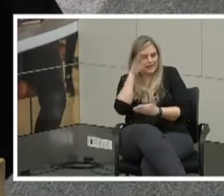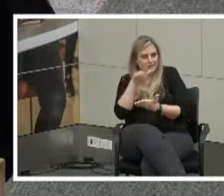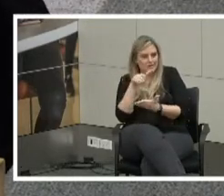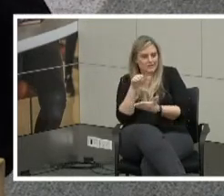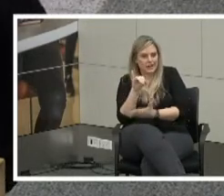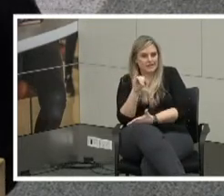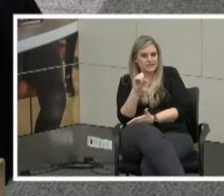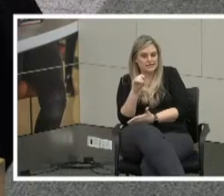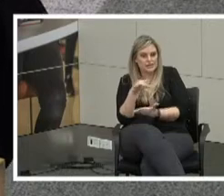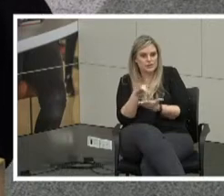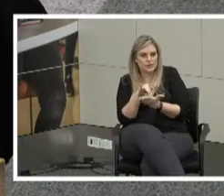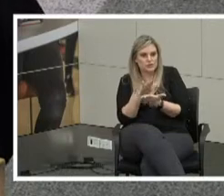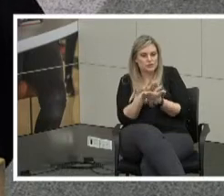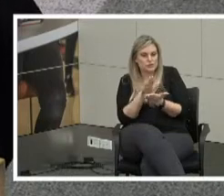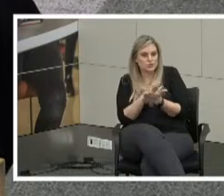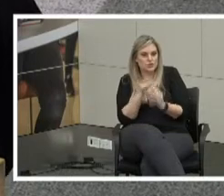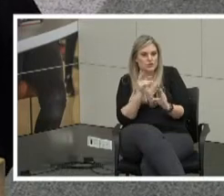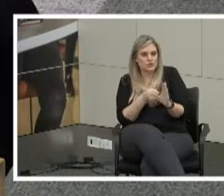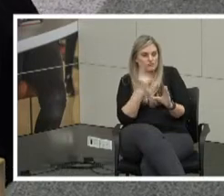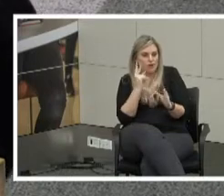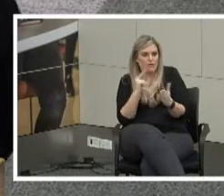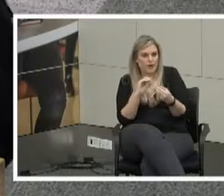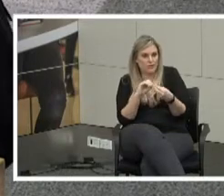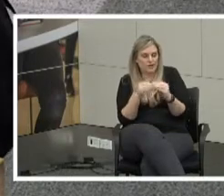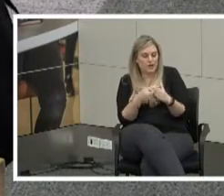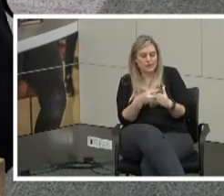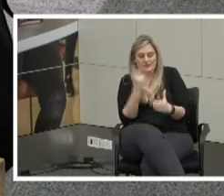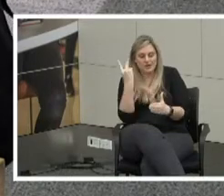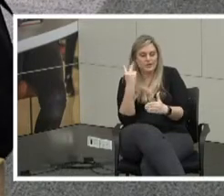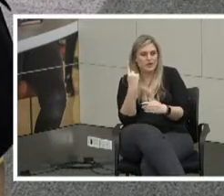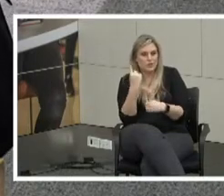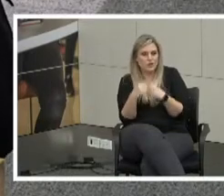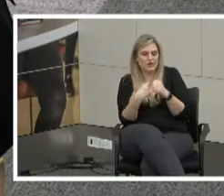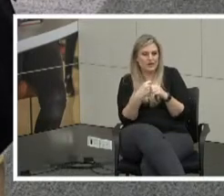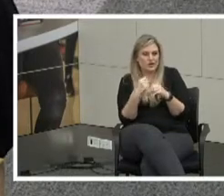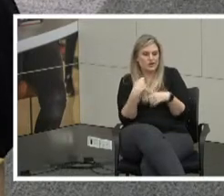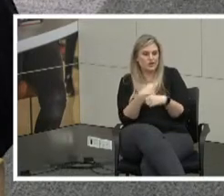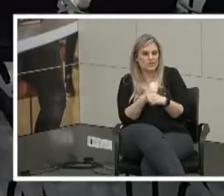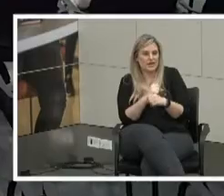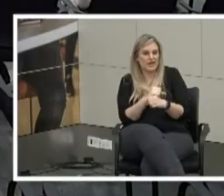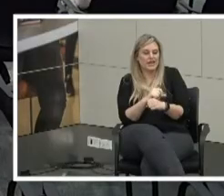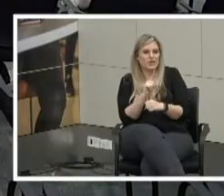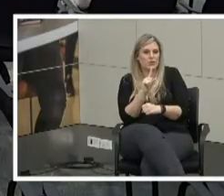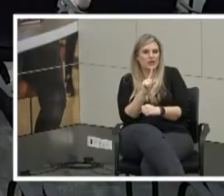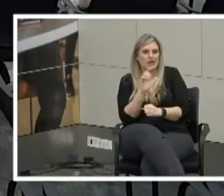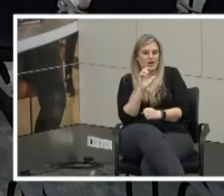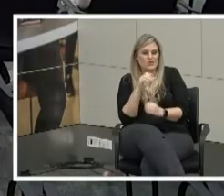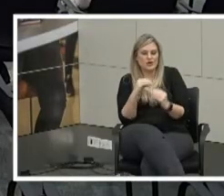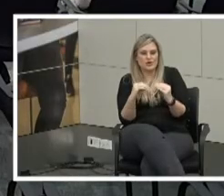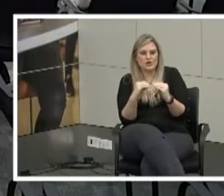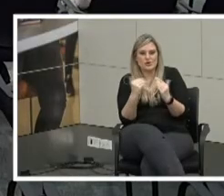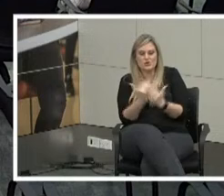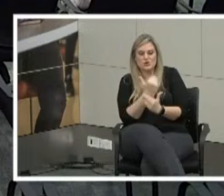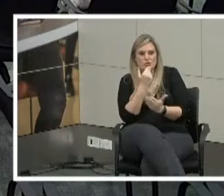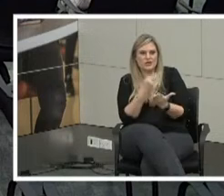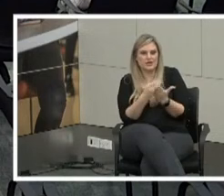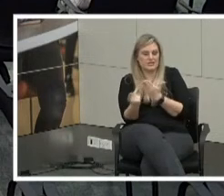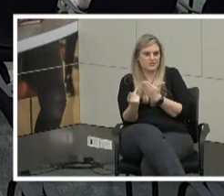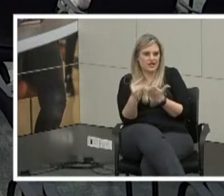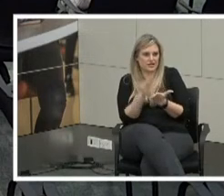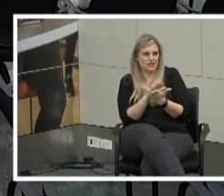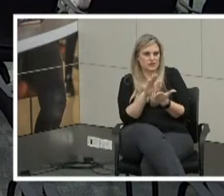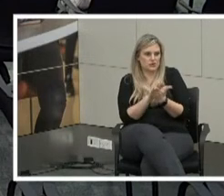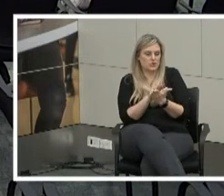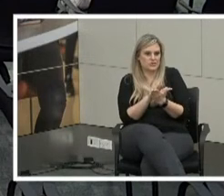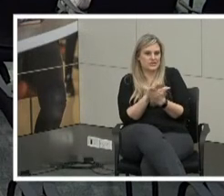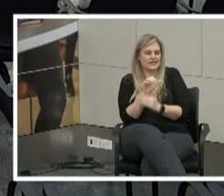out of town are you proud that you in just one year here thank you sir thank you sir thank you